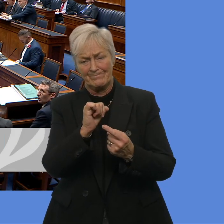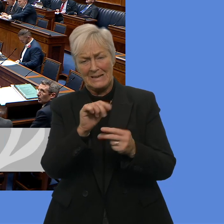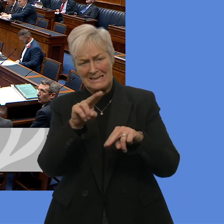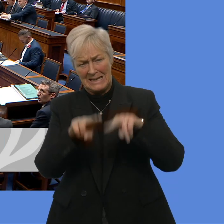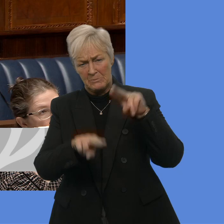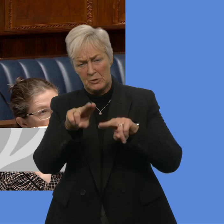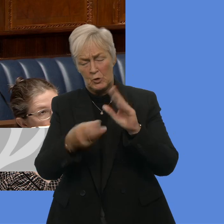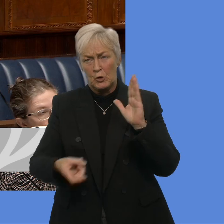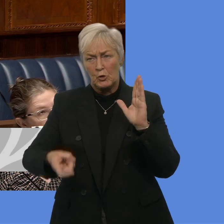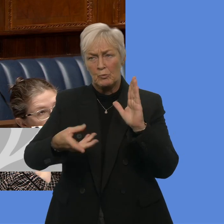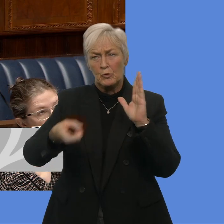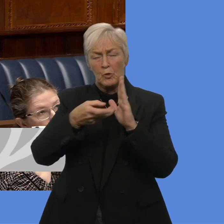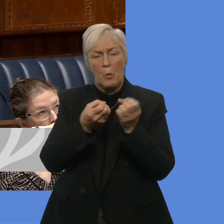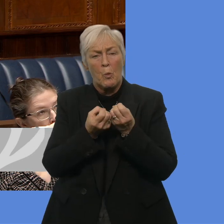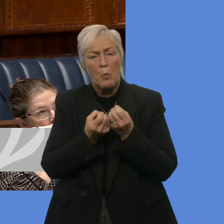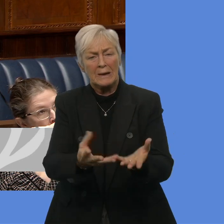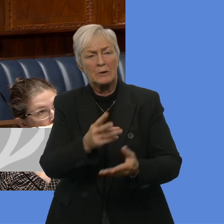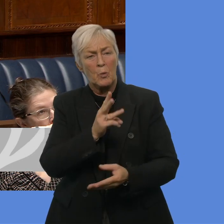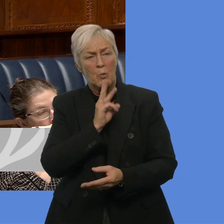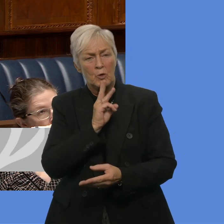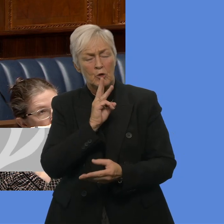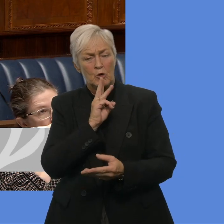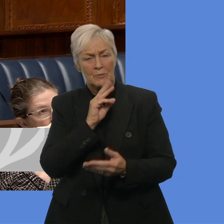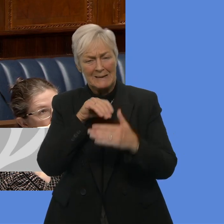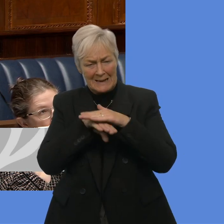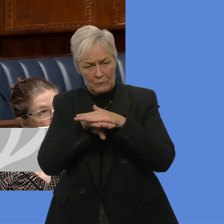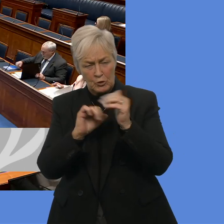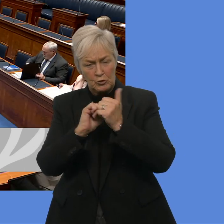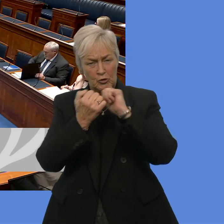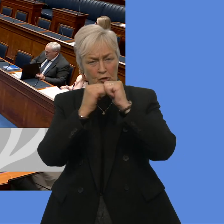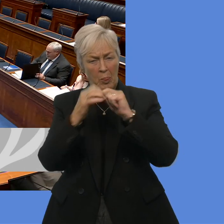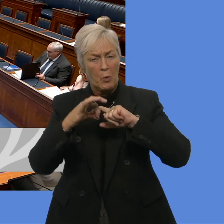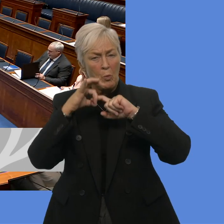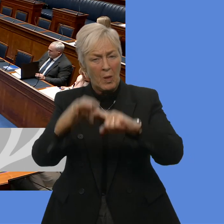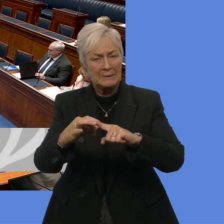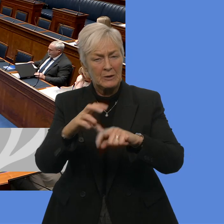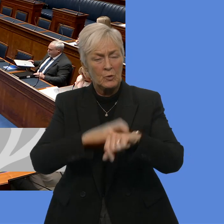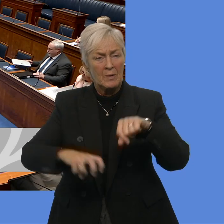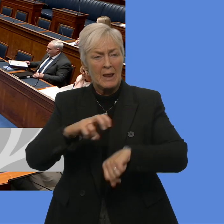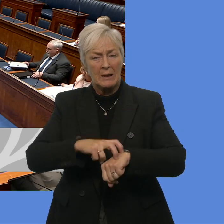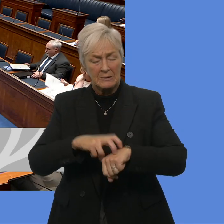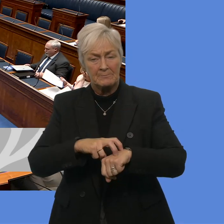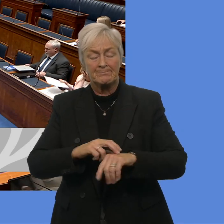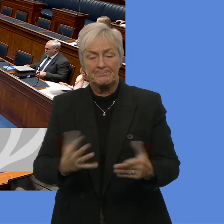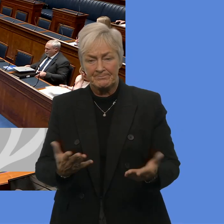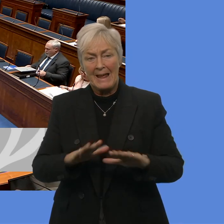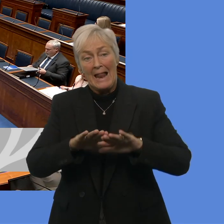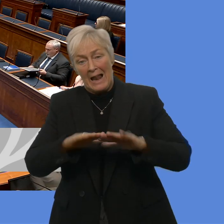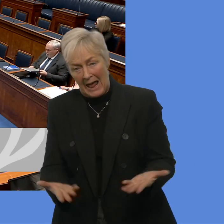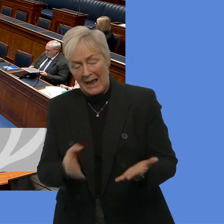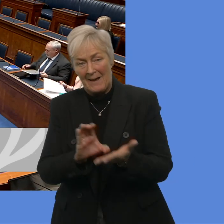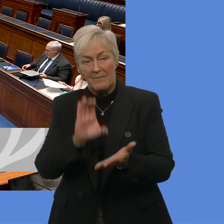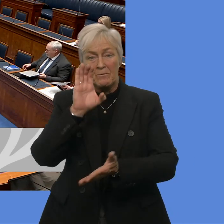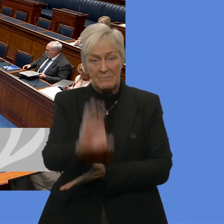of the contribution of wastewater infrastructure to water quality issues in Northern Ireland? Minister. So the lack of investment in